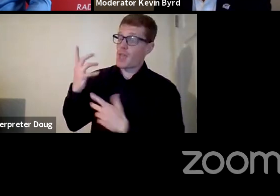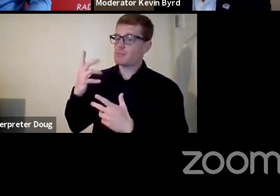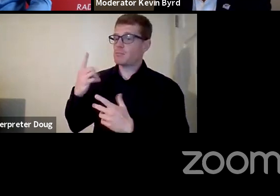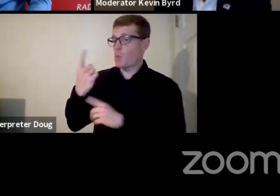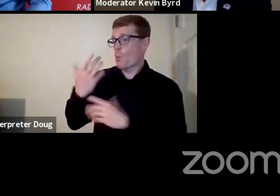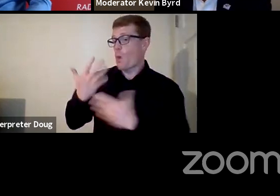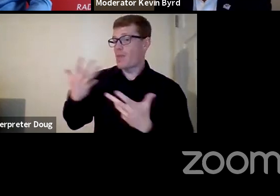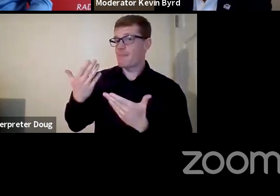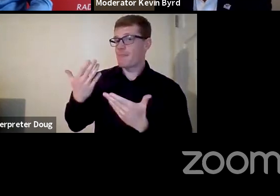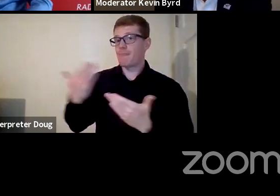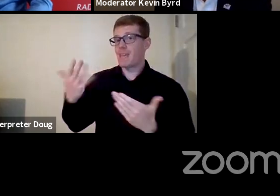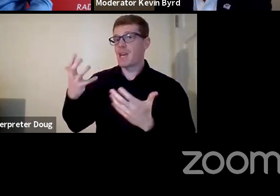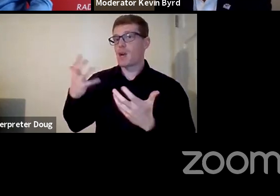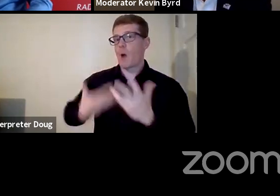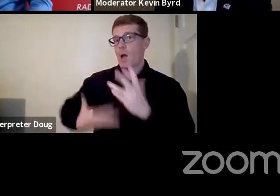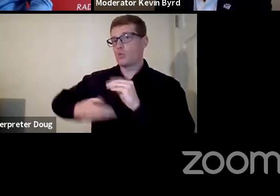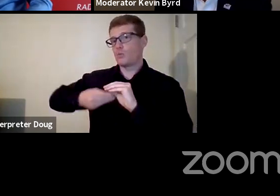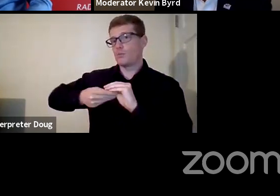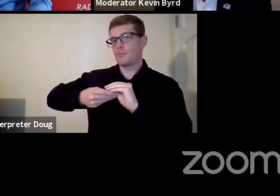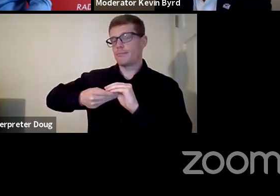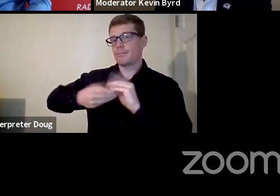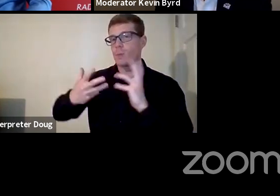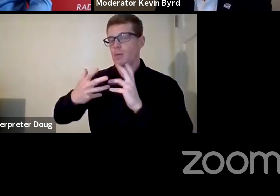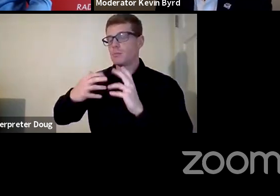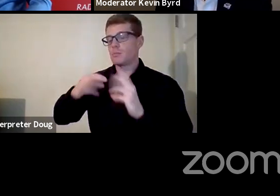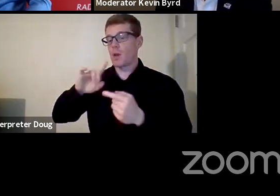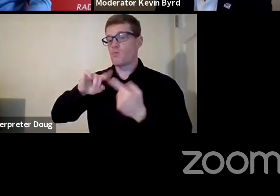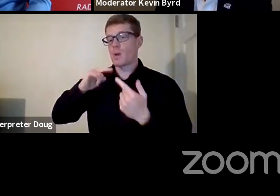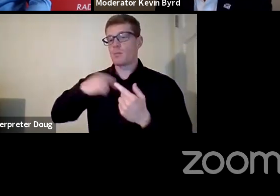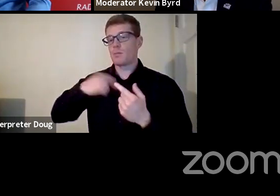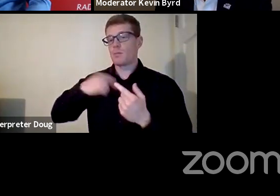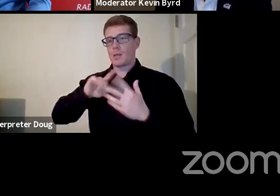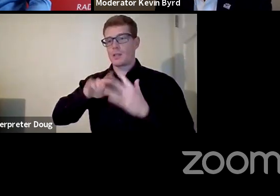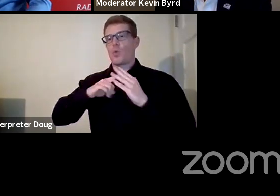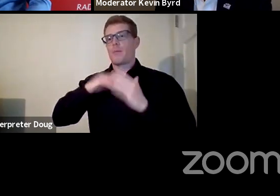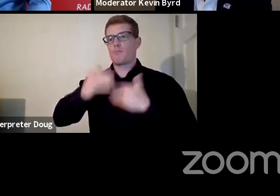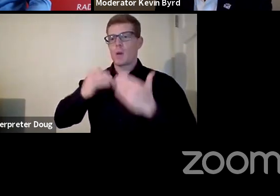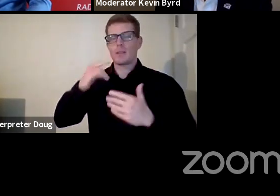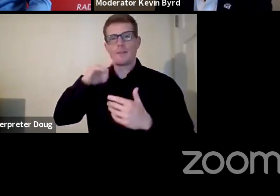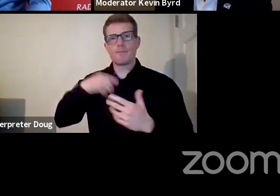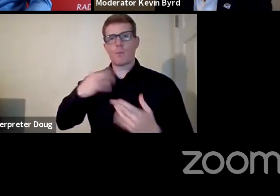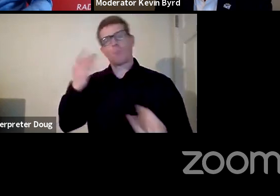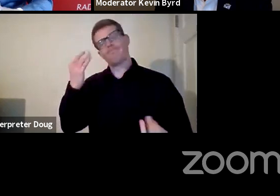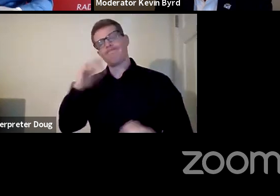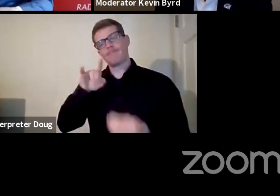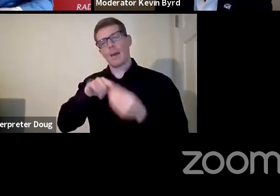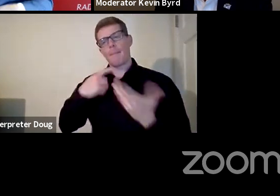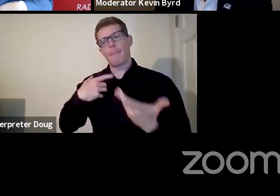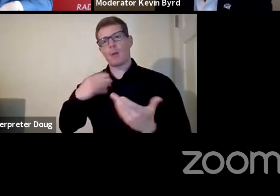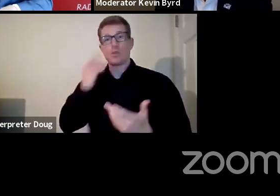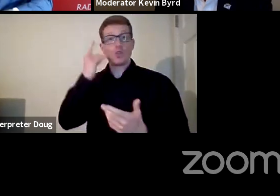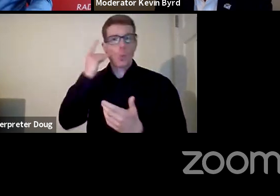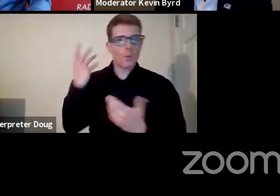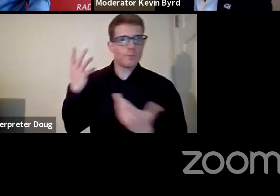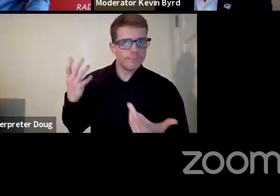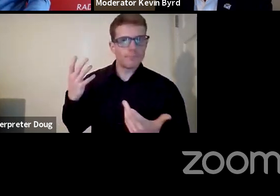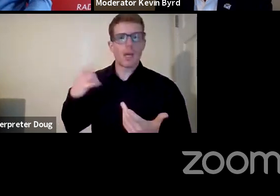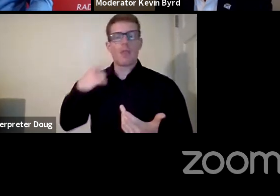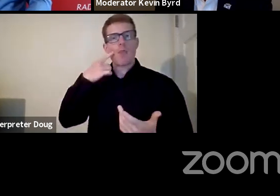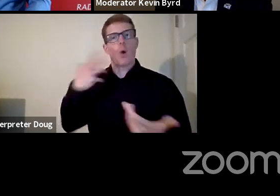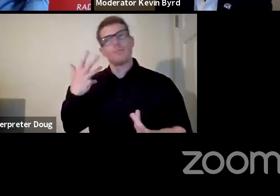that when we started the process of thinking about our residence halls, we thought, well, maybe the smartest thing to do is to have single